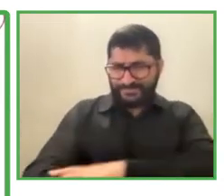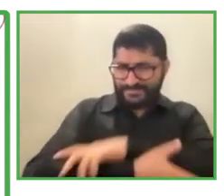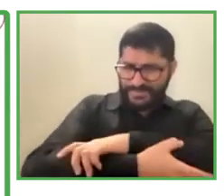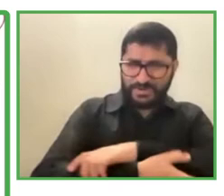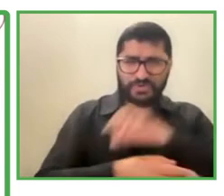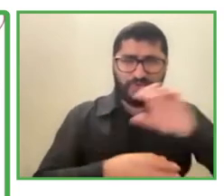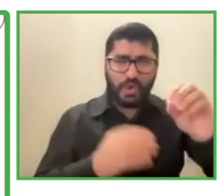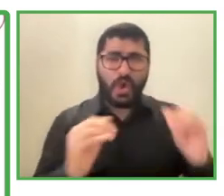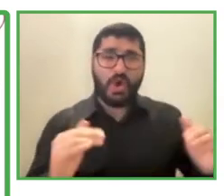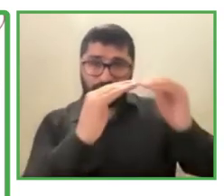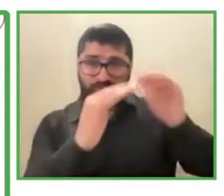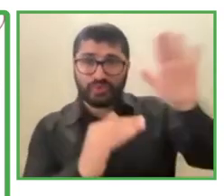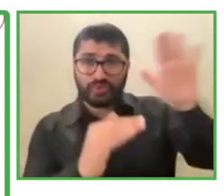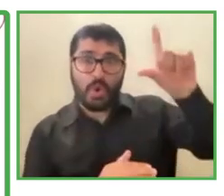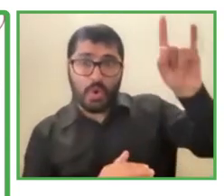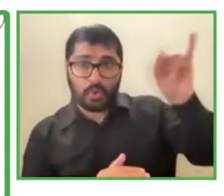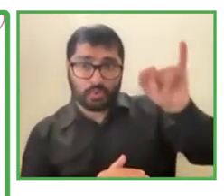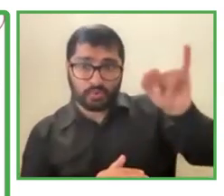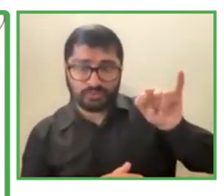vision impairment.